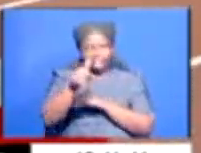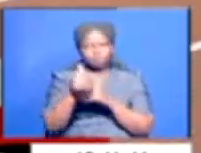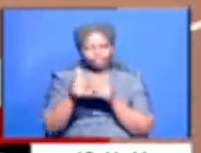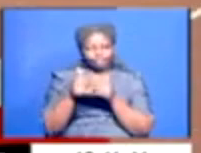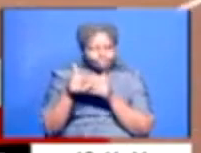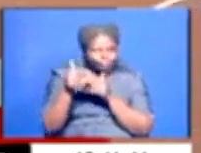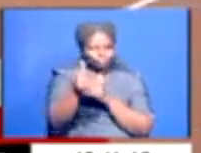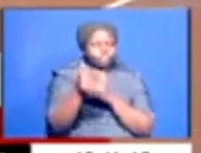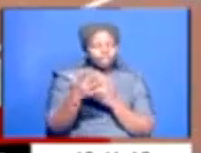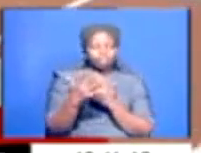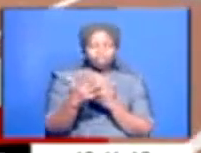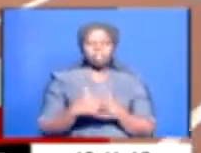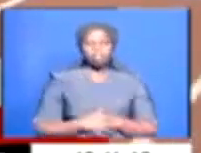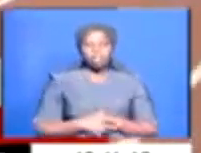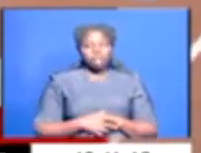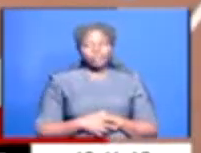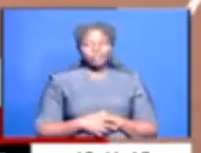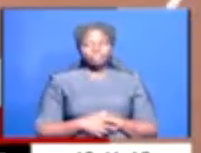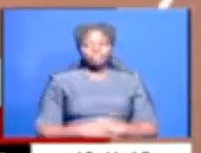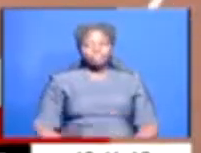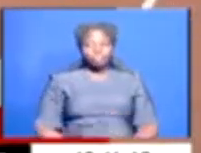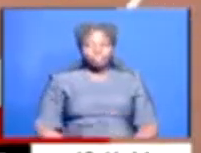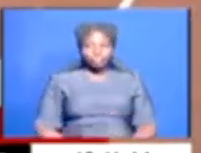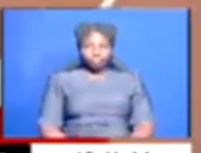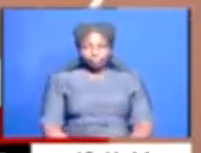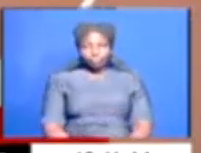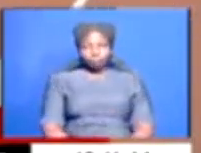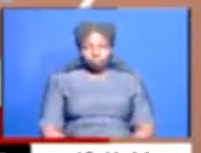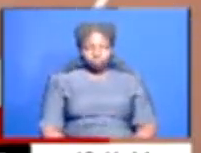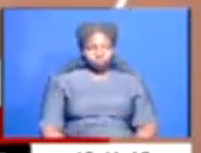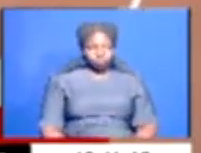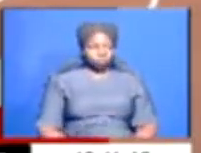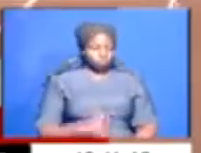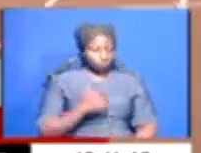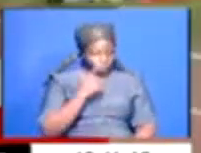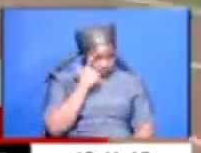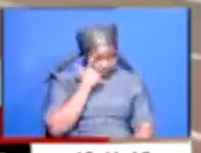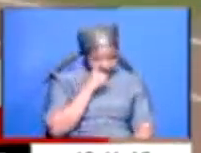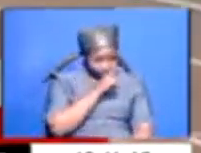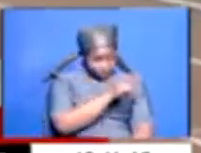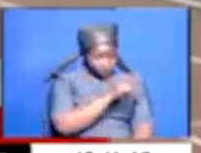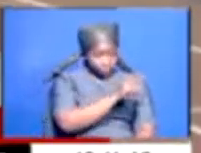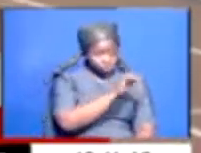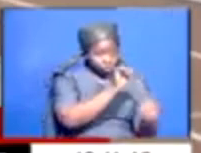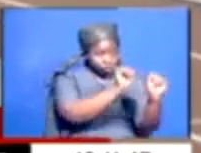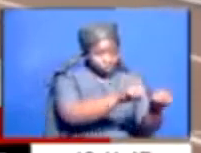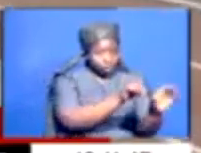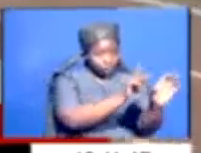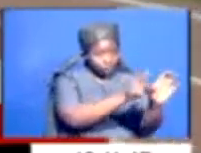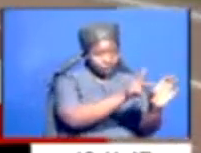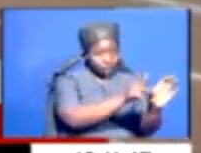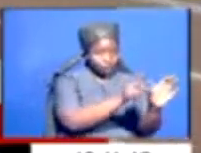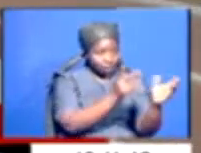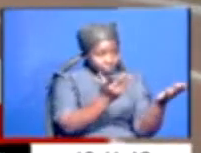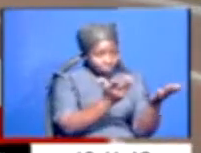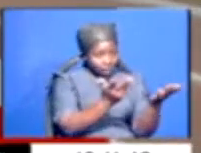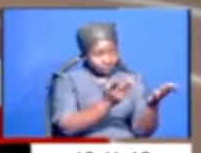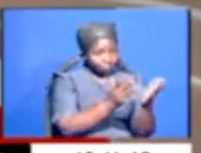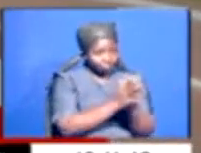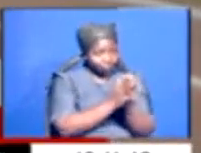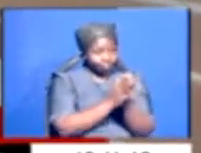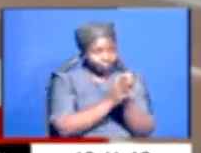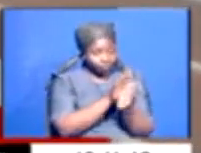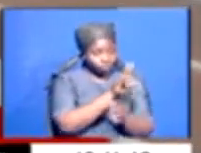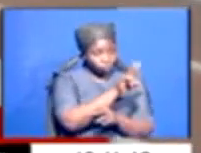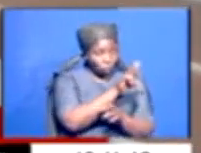And let me come for you. You can participate actually in two